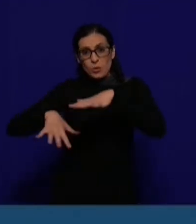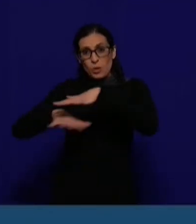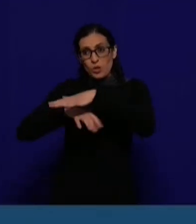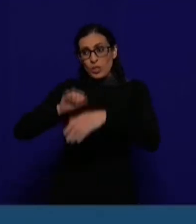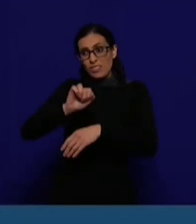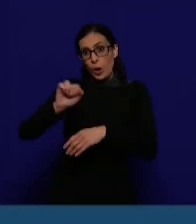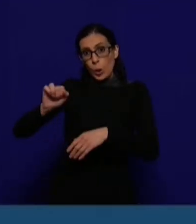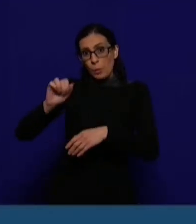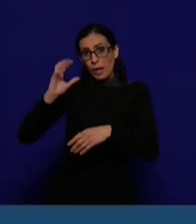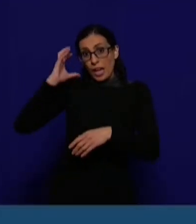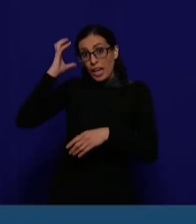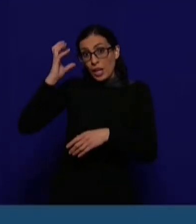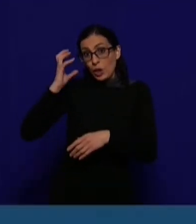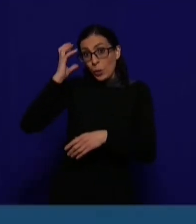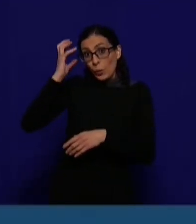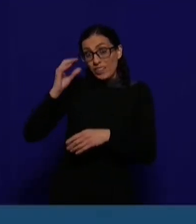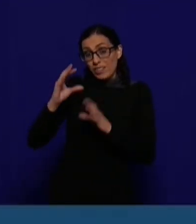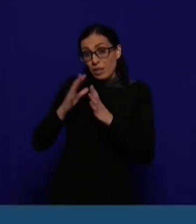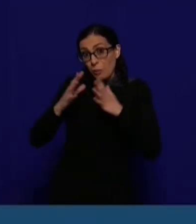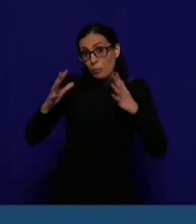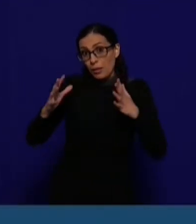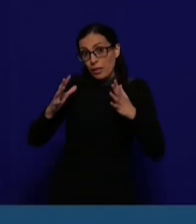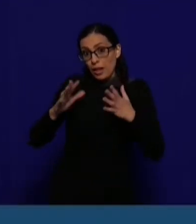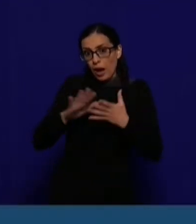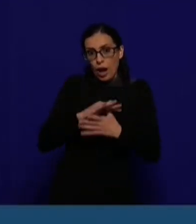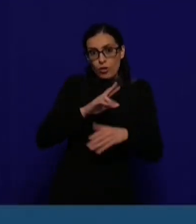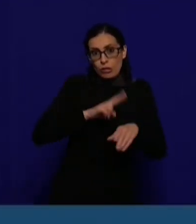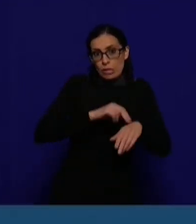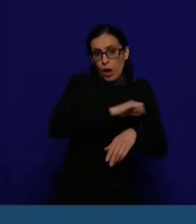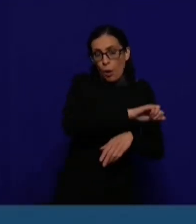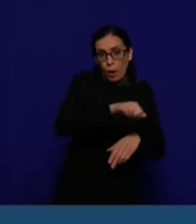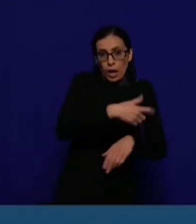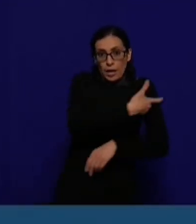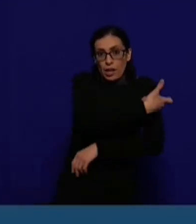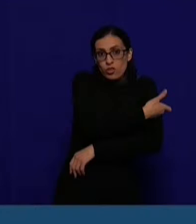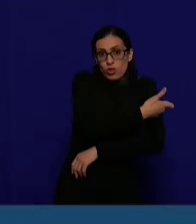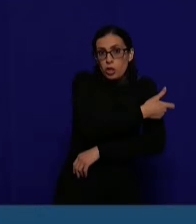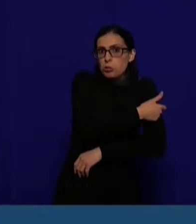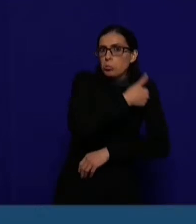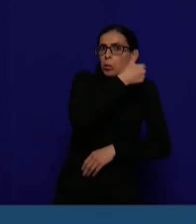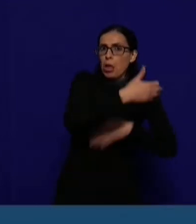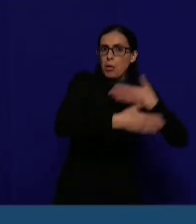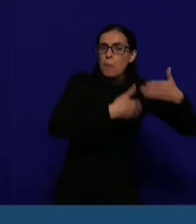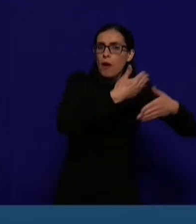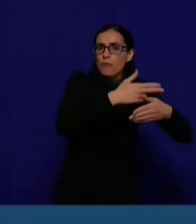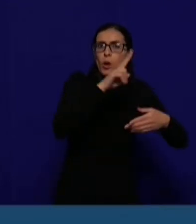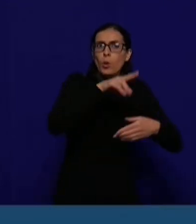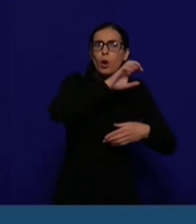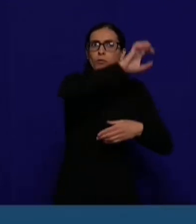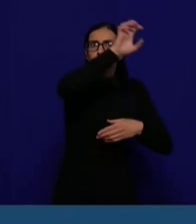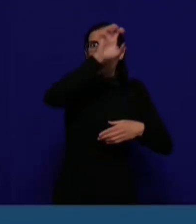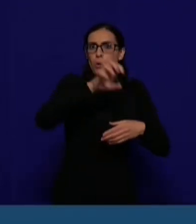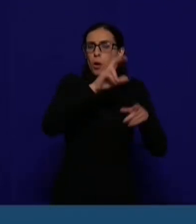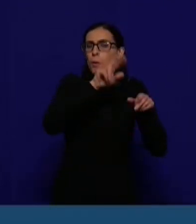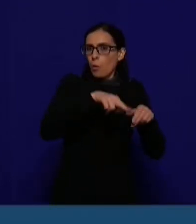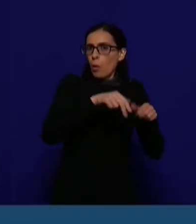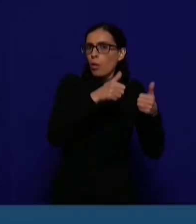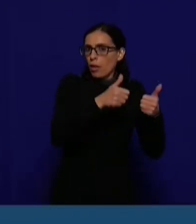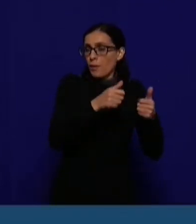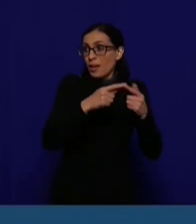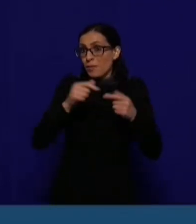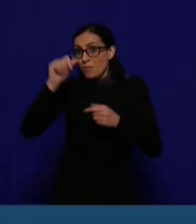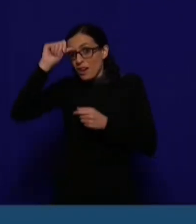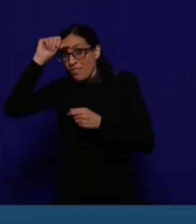jista' jkollna programm ta' vaċċinazzjoni tajjeb mhix isew anke forsi f'pajjiżi oħra Ewropej, però dak li qed naraw fl-Indja huwa pjuttost